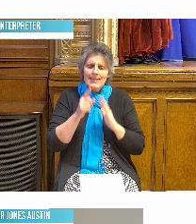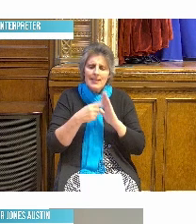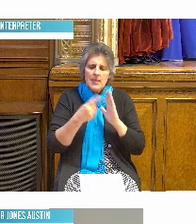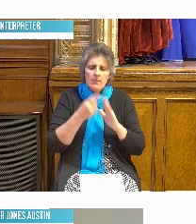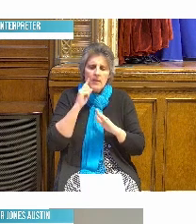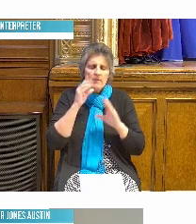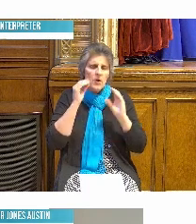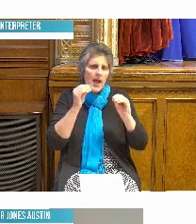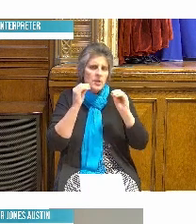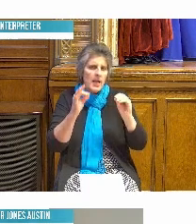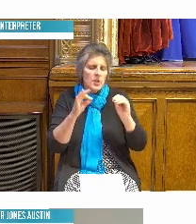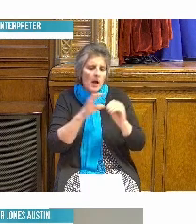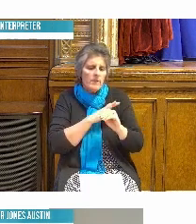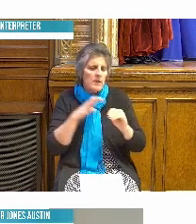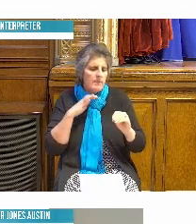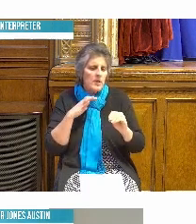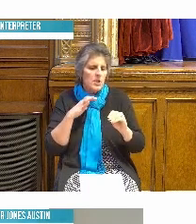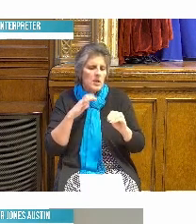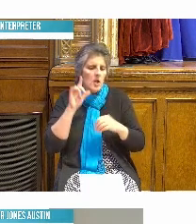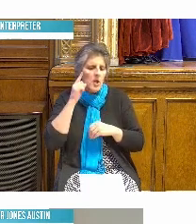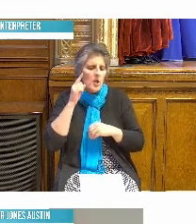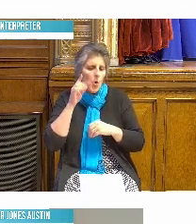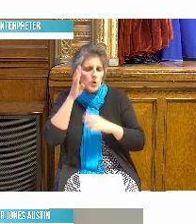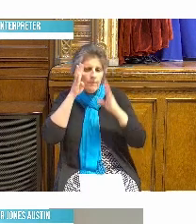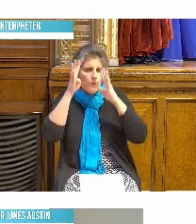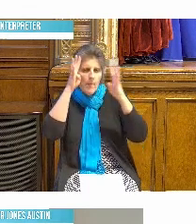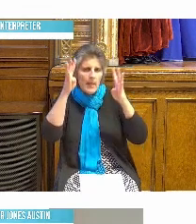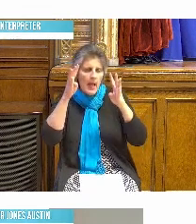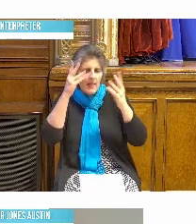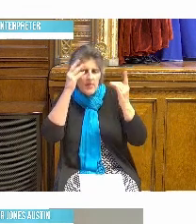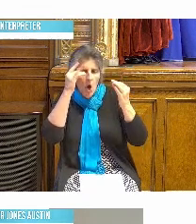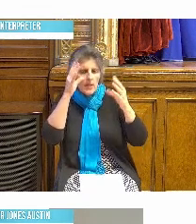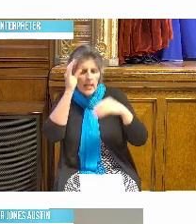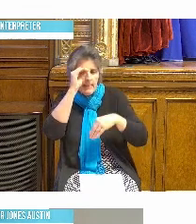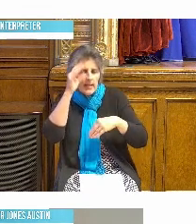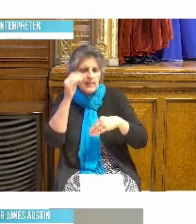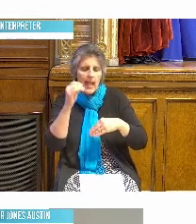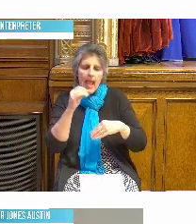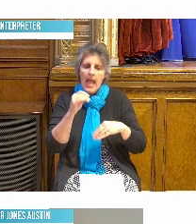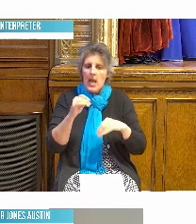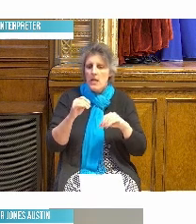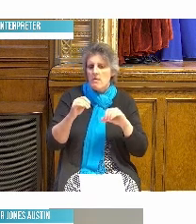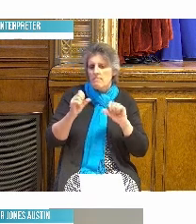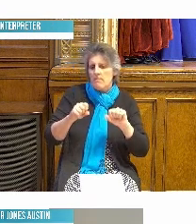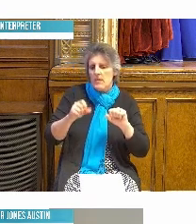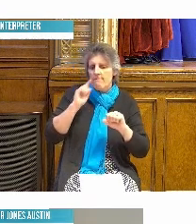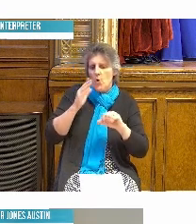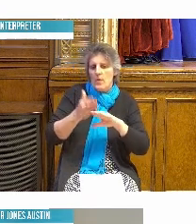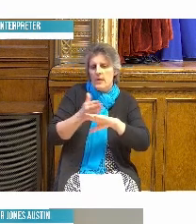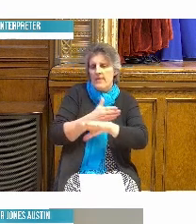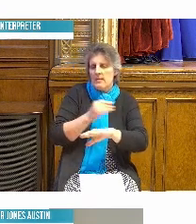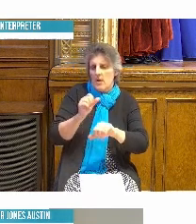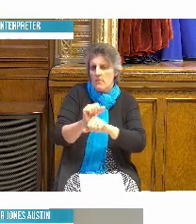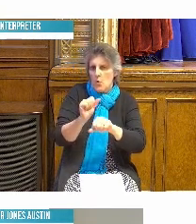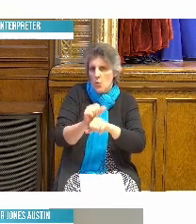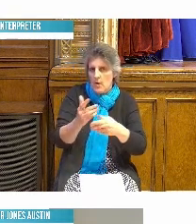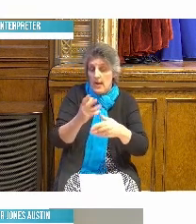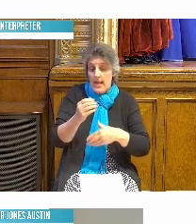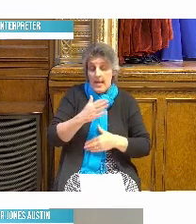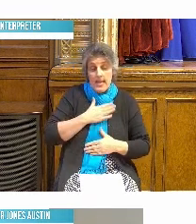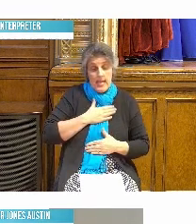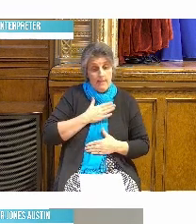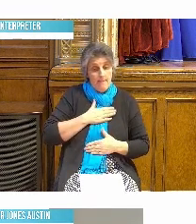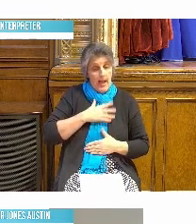for education of the commission members in order to formulate thoughts and opinions and perspectives for the advancement of the work? In